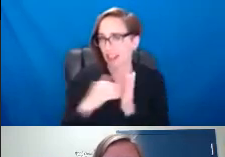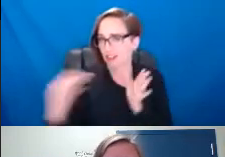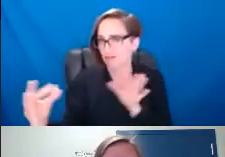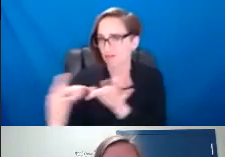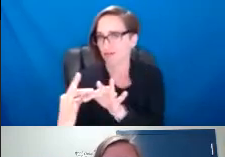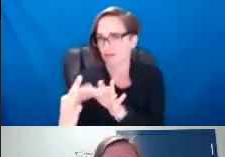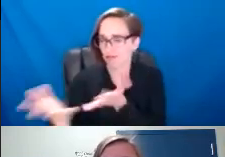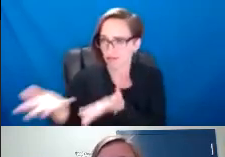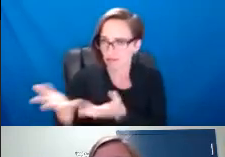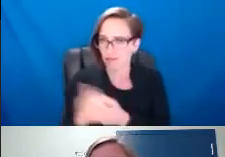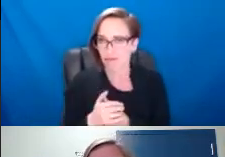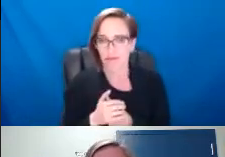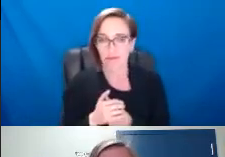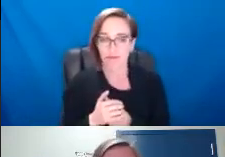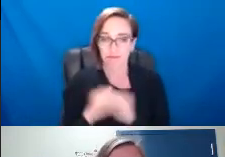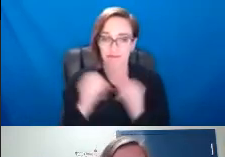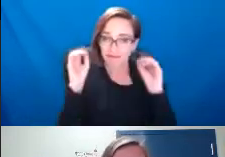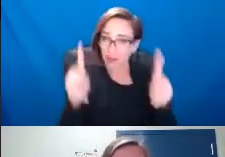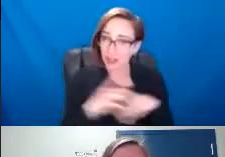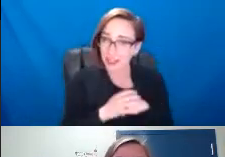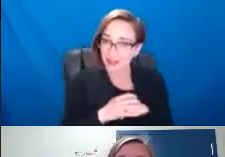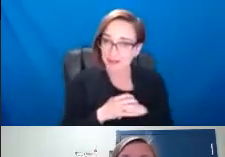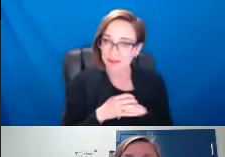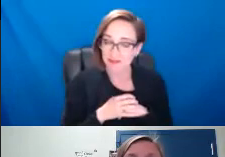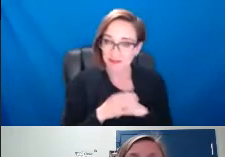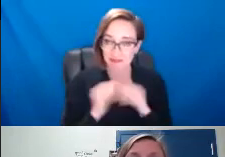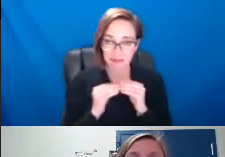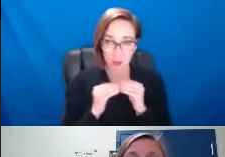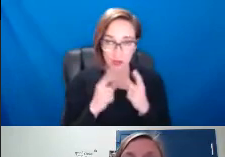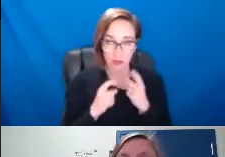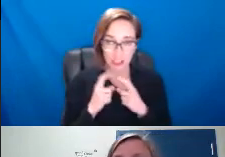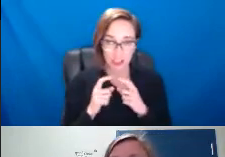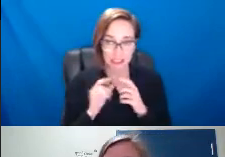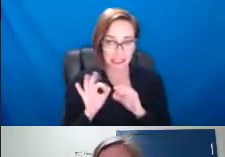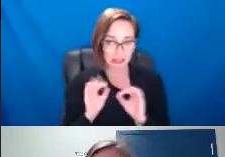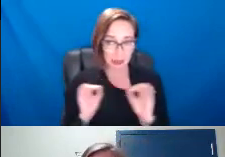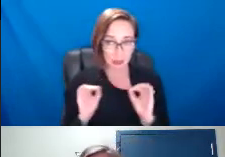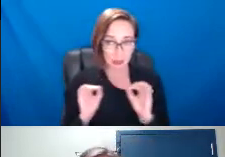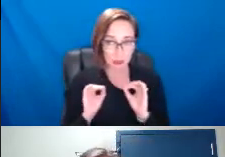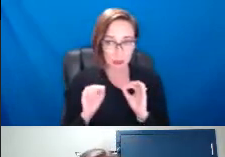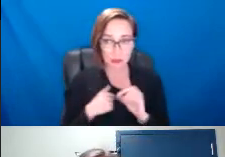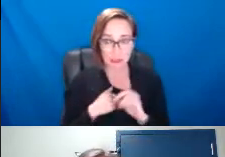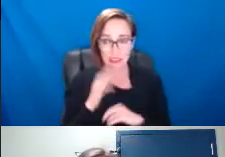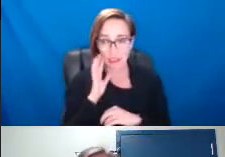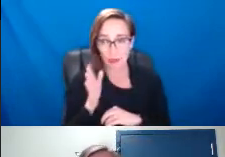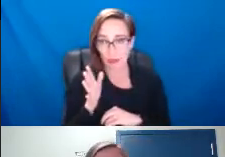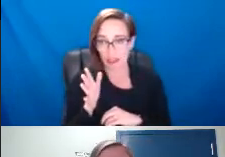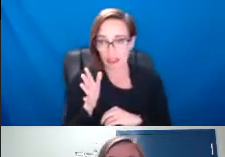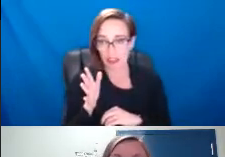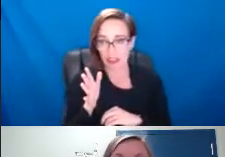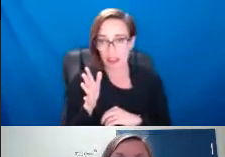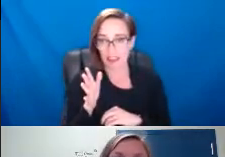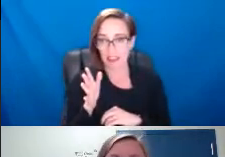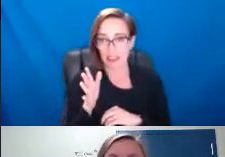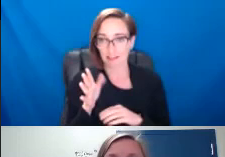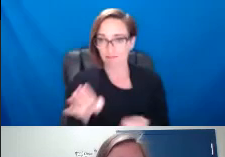All right. Any other questions? Otherwise, I am going to say